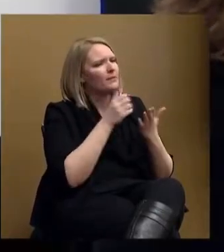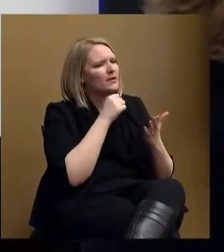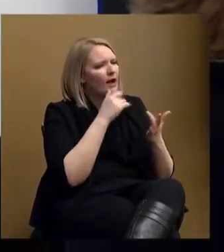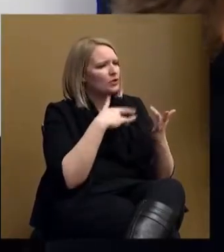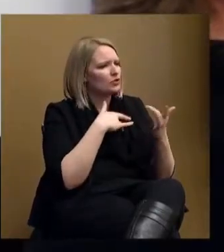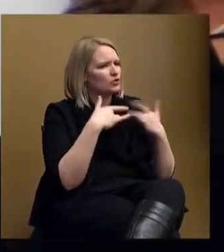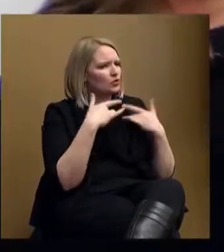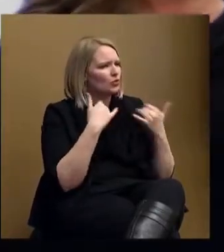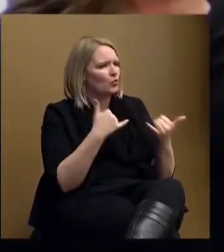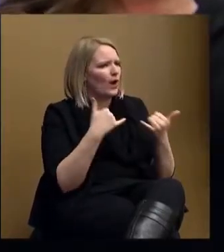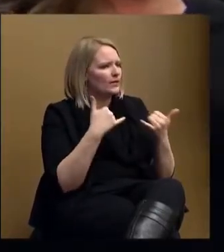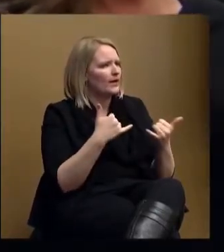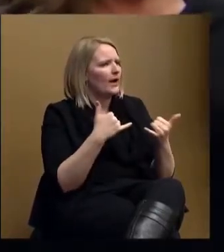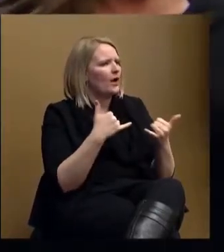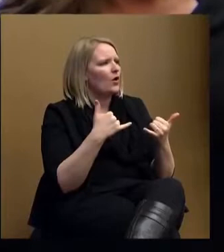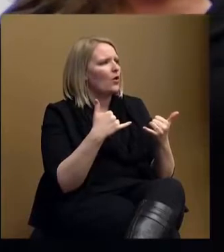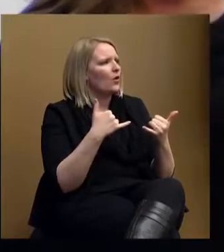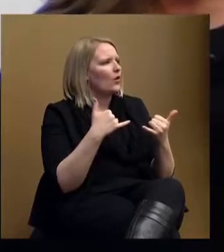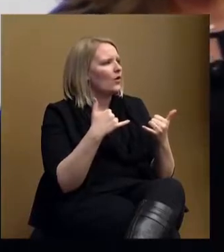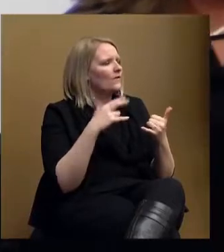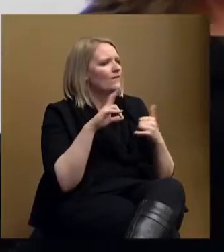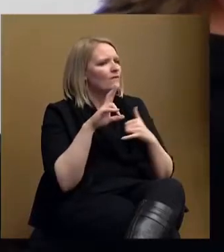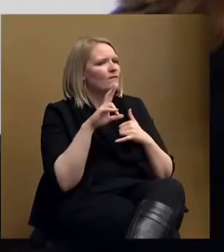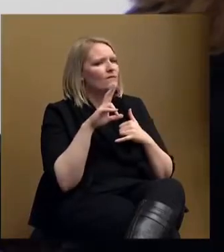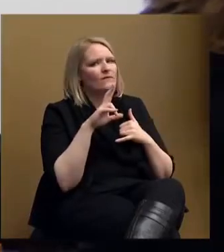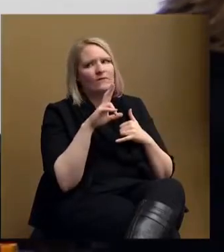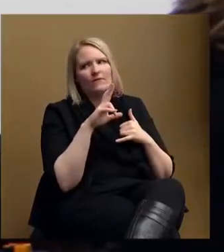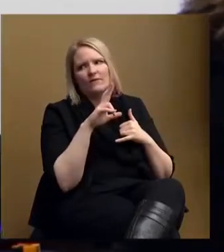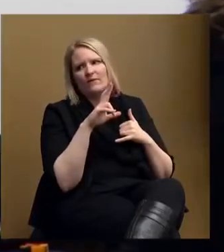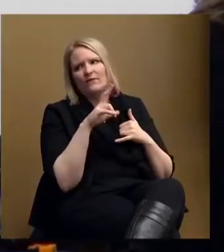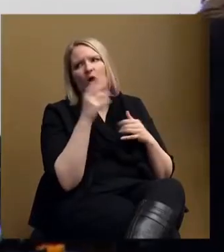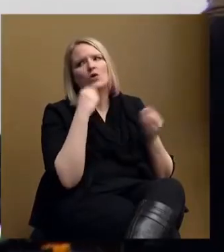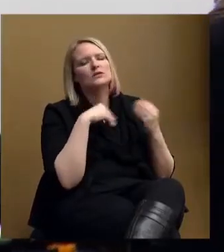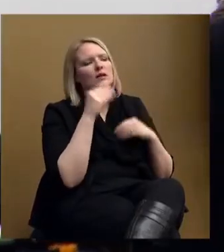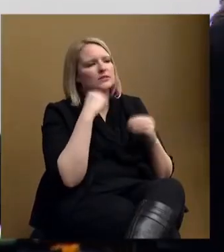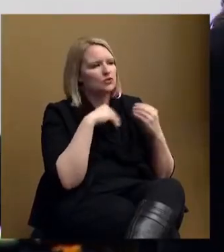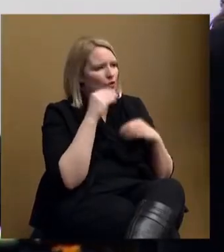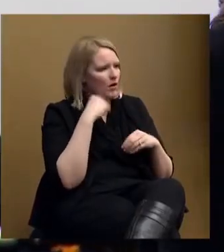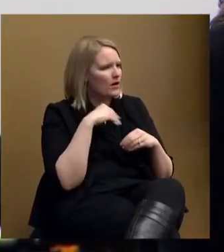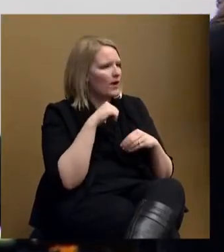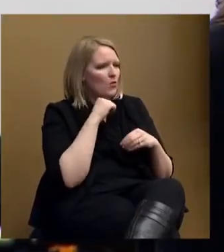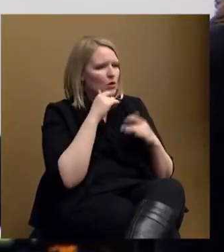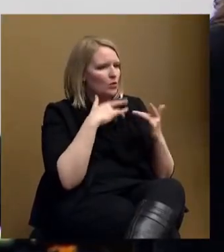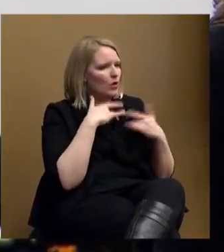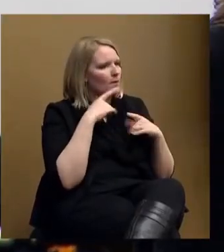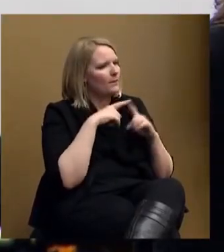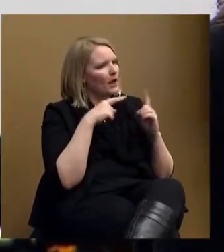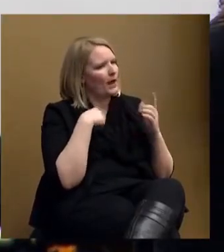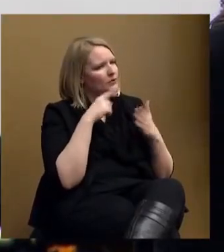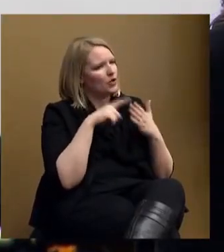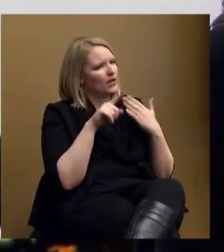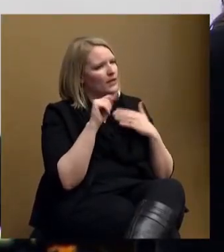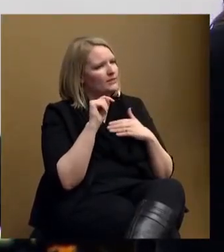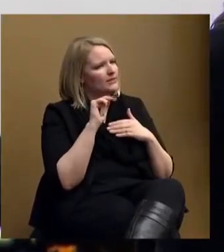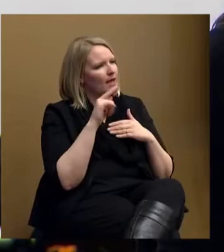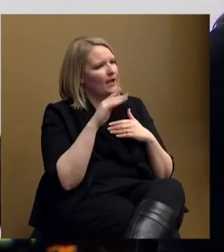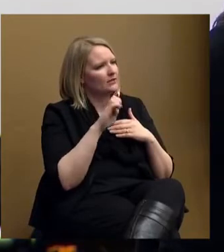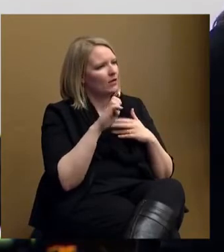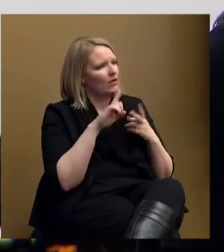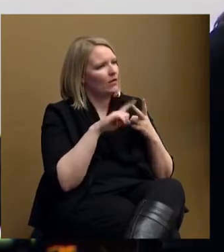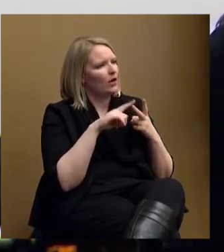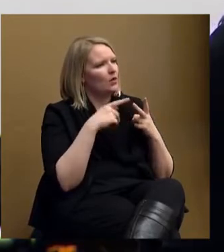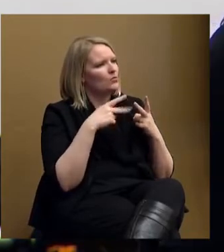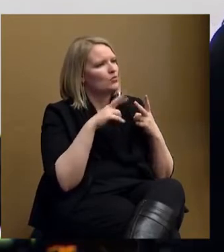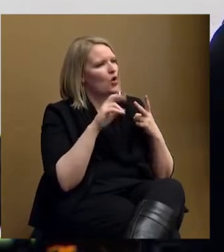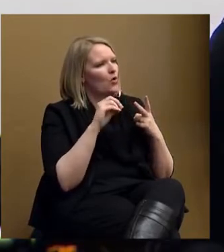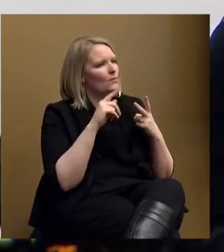this point. The gustatory, I wouldn't probably worry about at this point. But when I looked at the tactile and the proprioceptive,